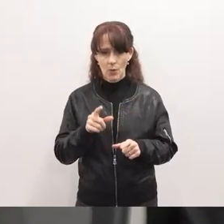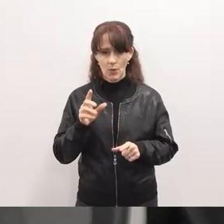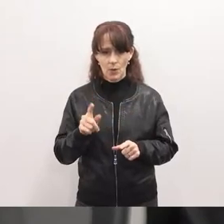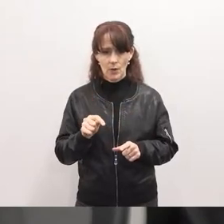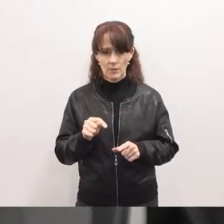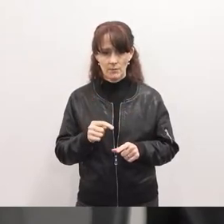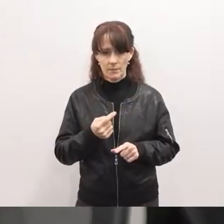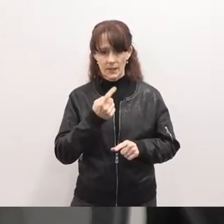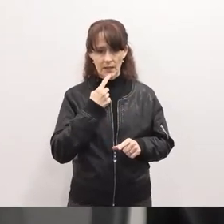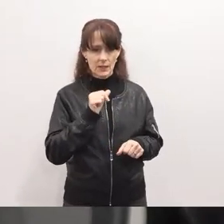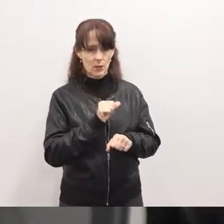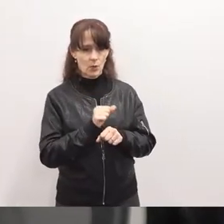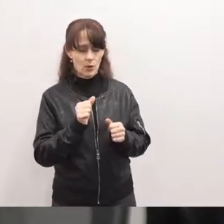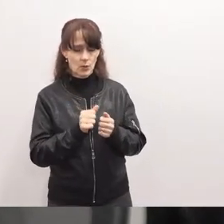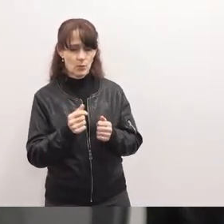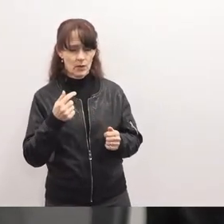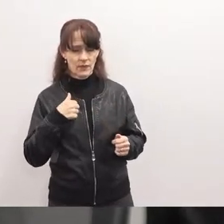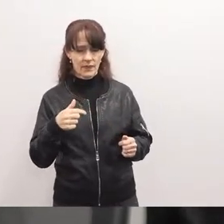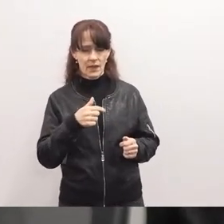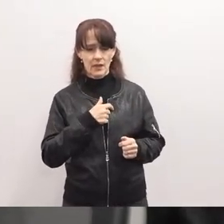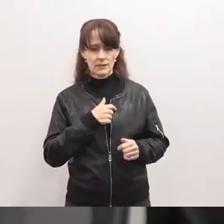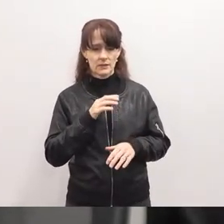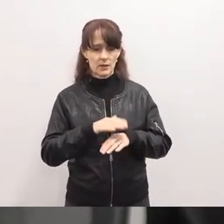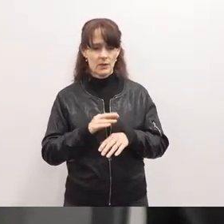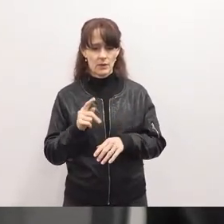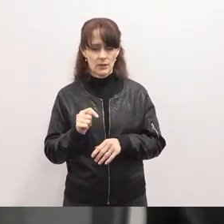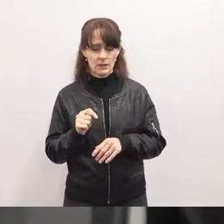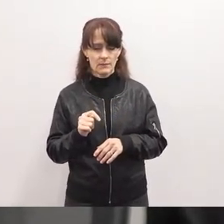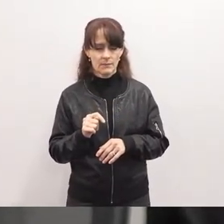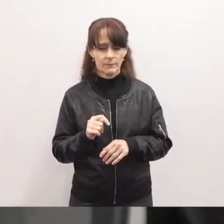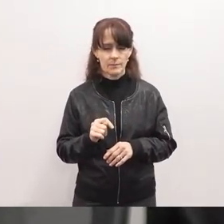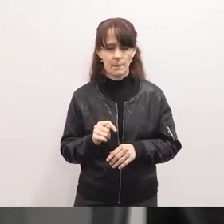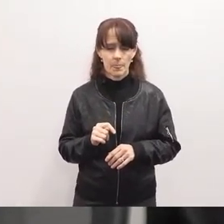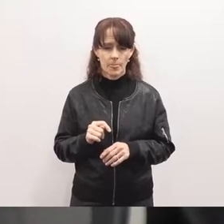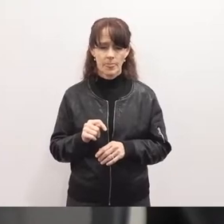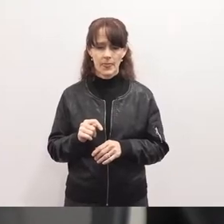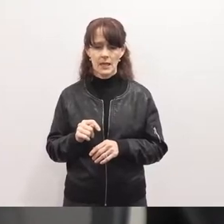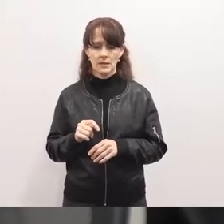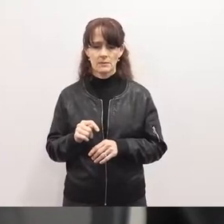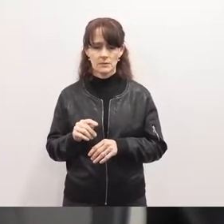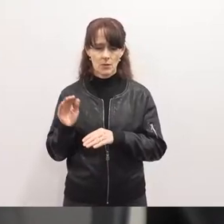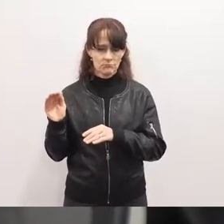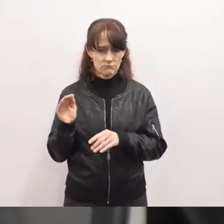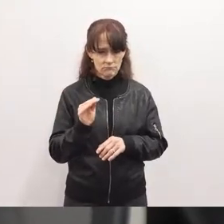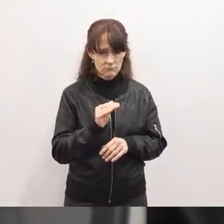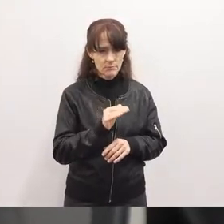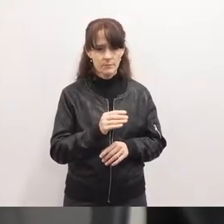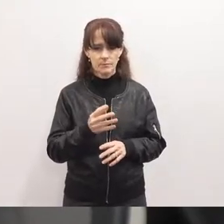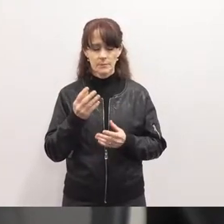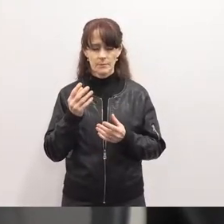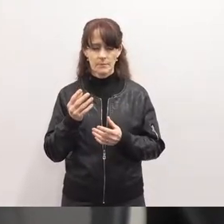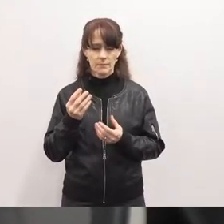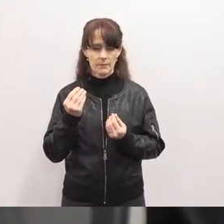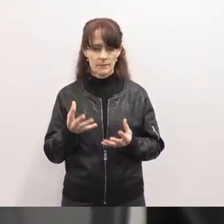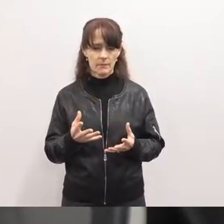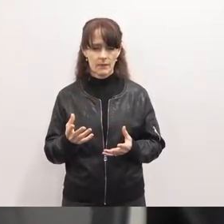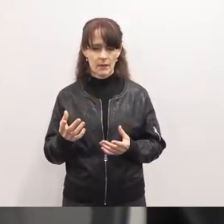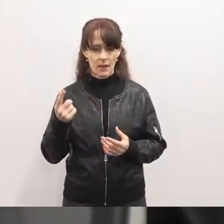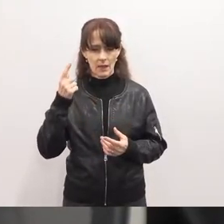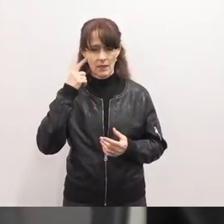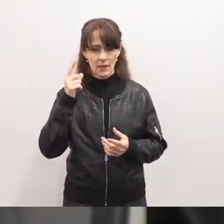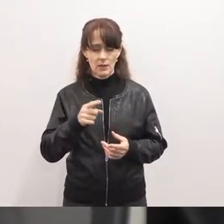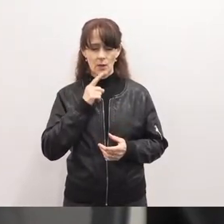said that he could work with us on it and stuff. And so I brought it to the attention and so on. I think it's